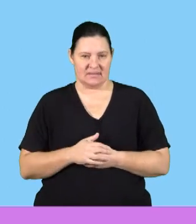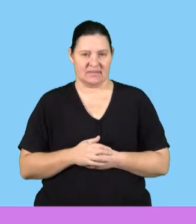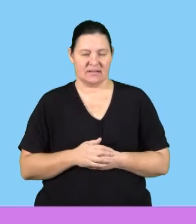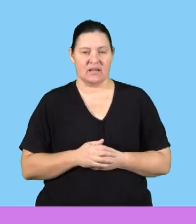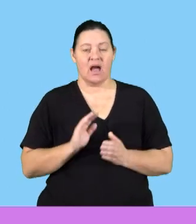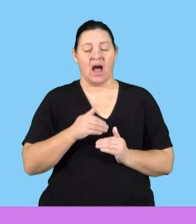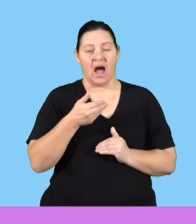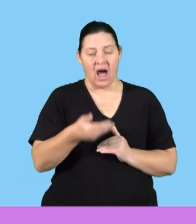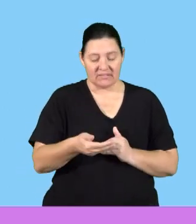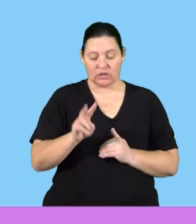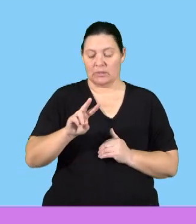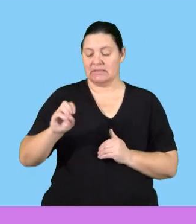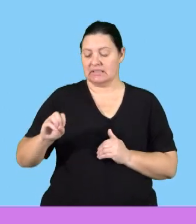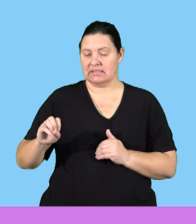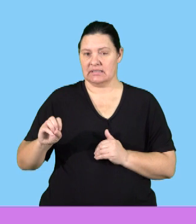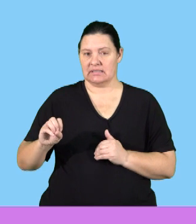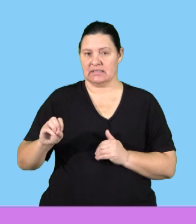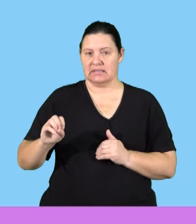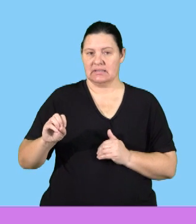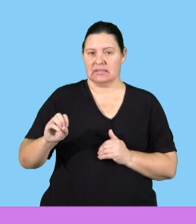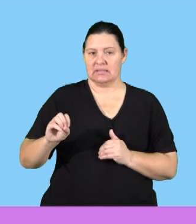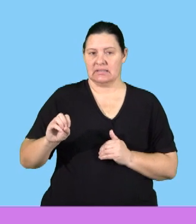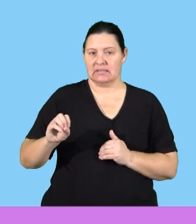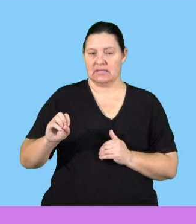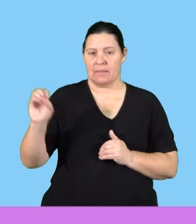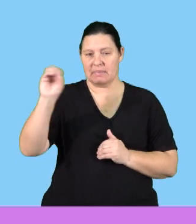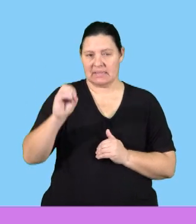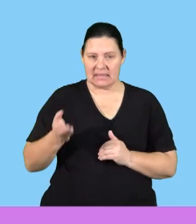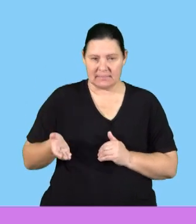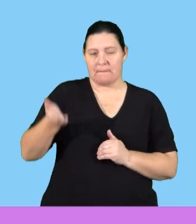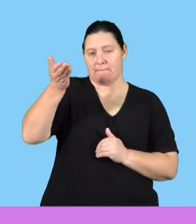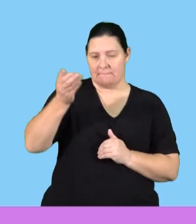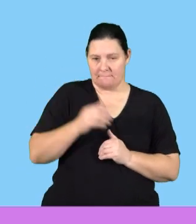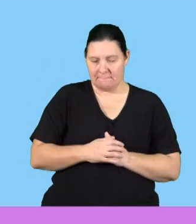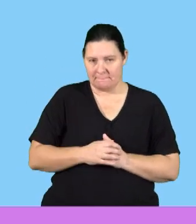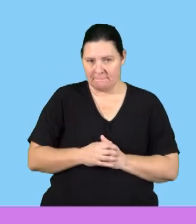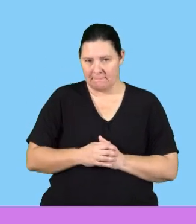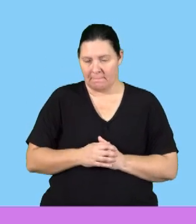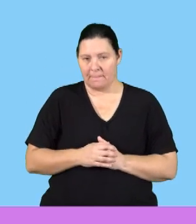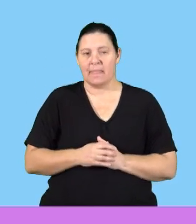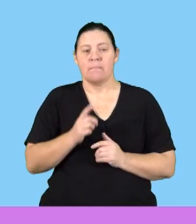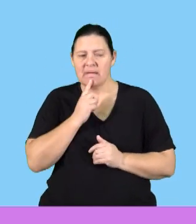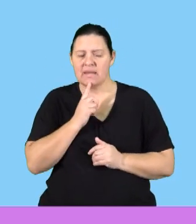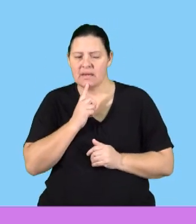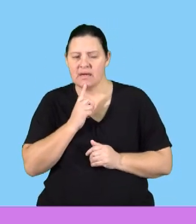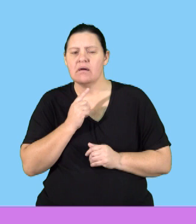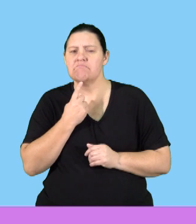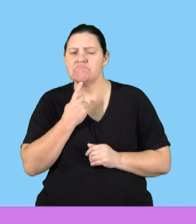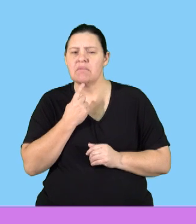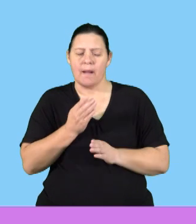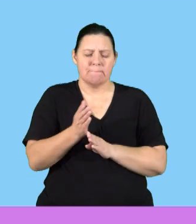15,999 after the increase of 20%. Determine the original